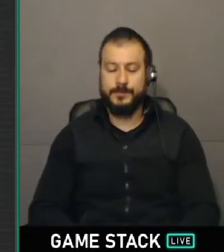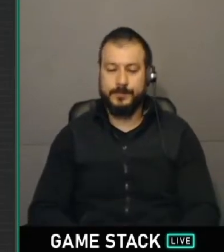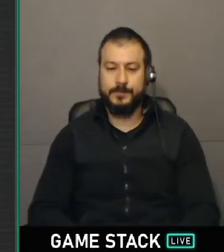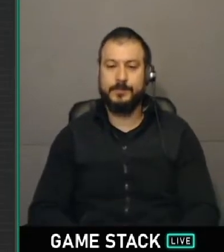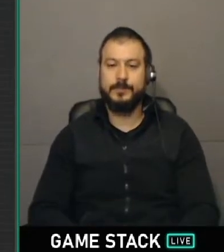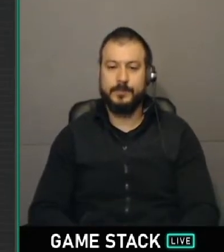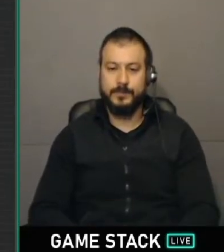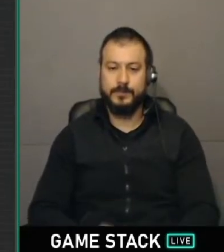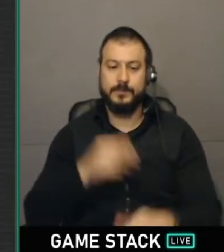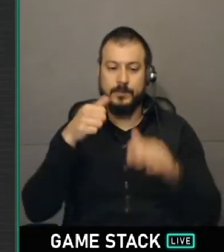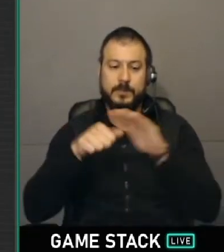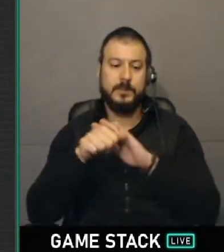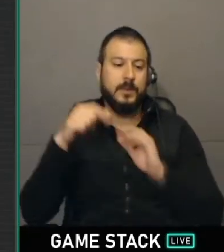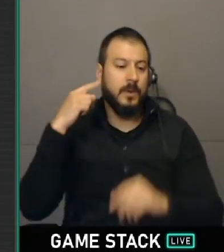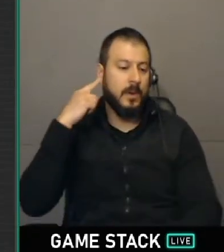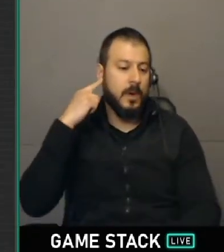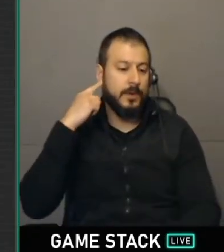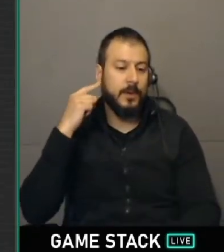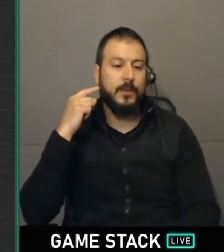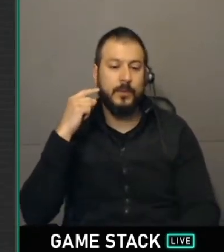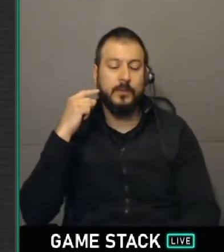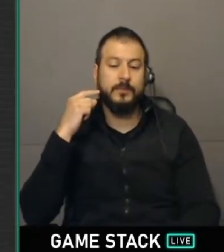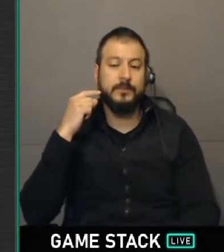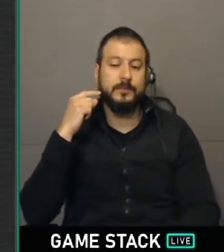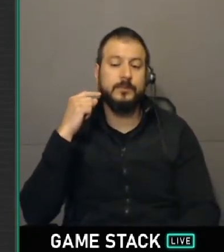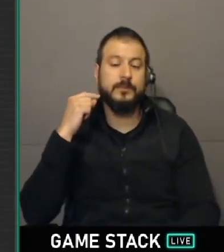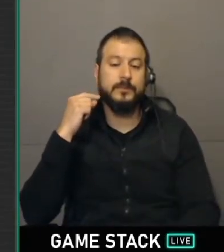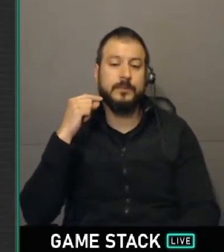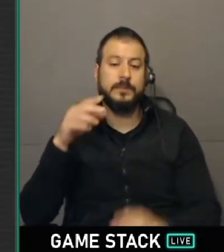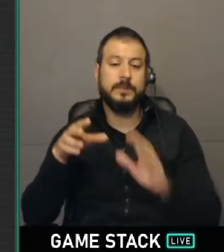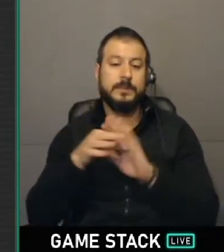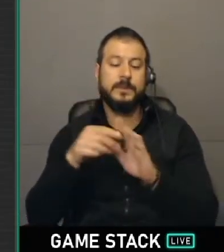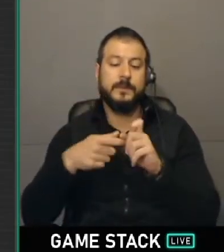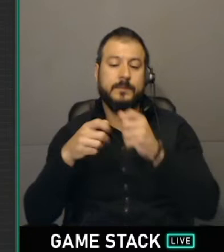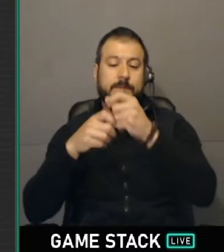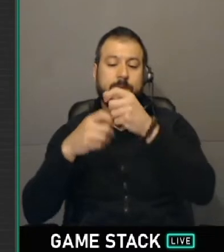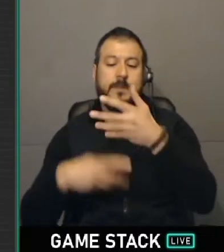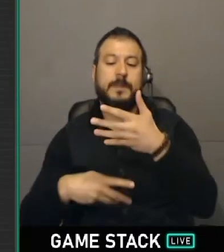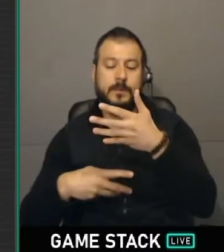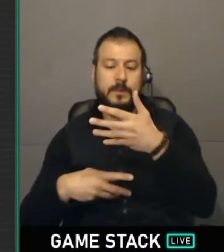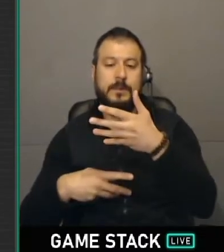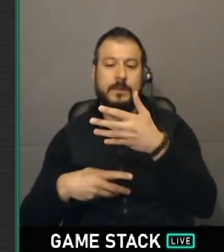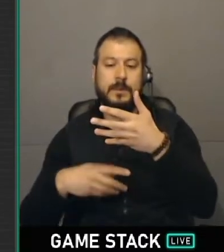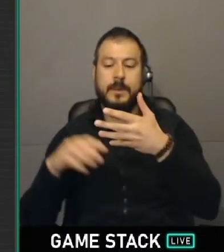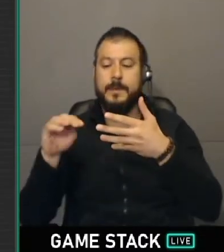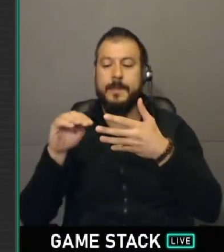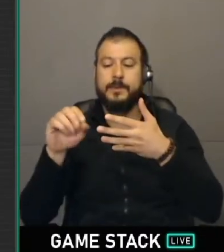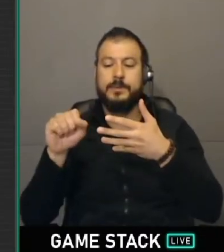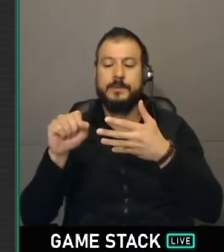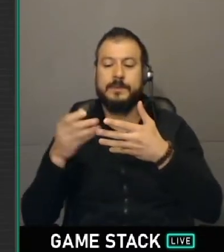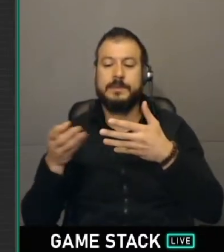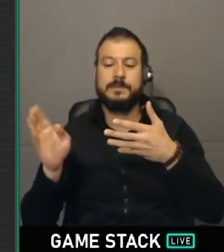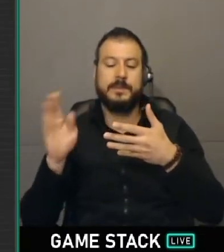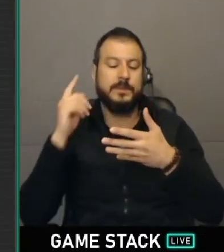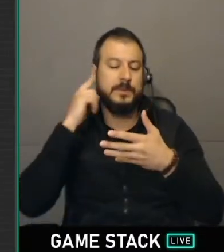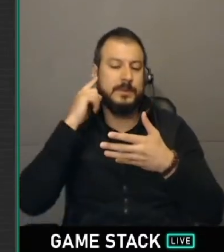Under Audio Device, select from the drop-down the Microsoft Spatial Sound Platform